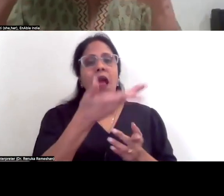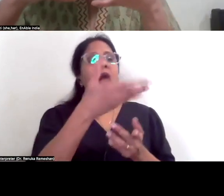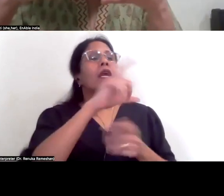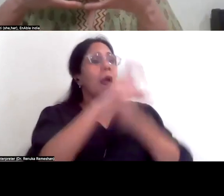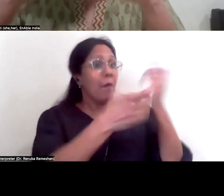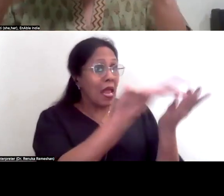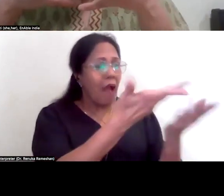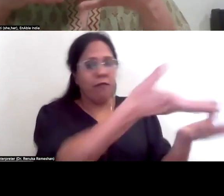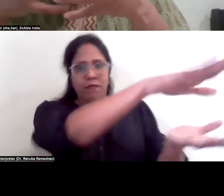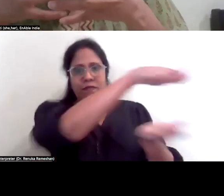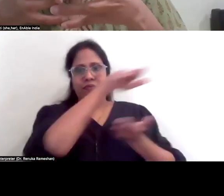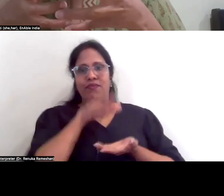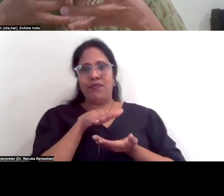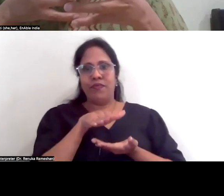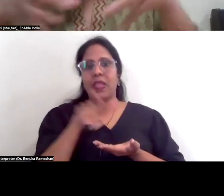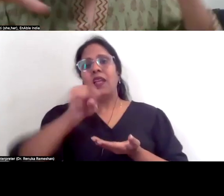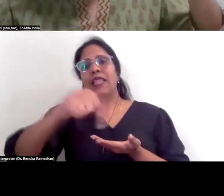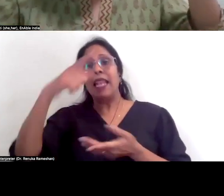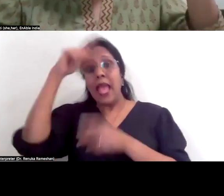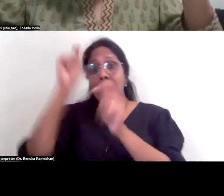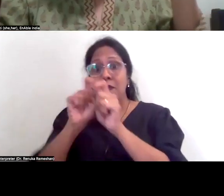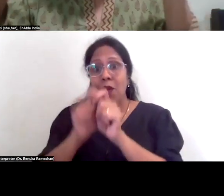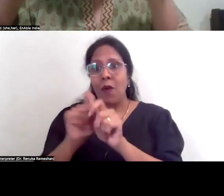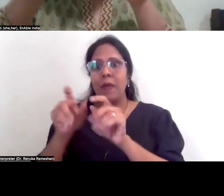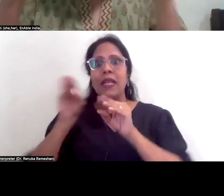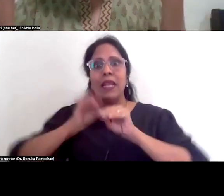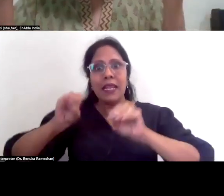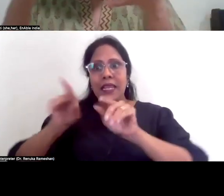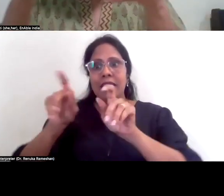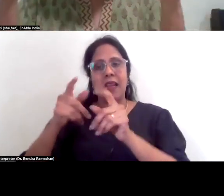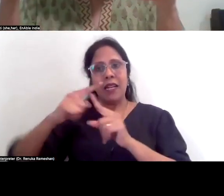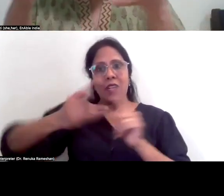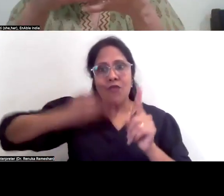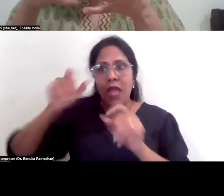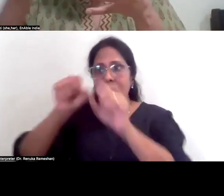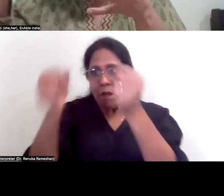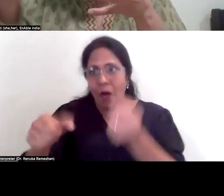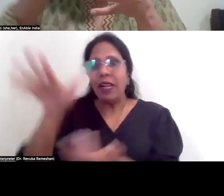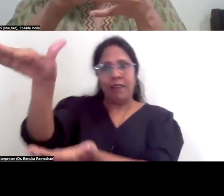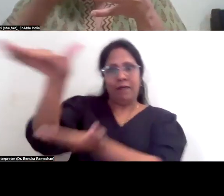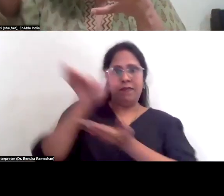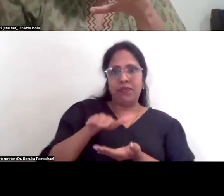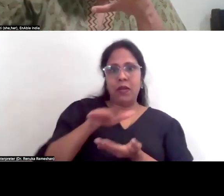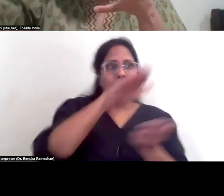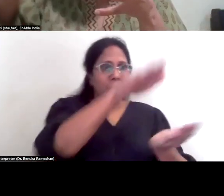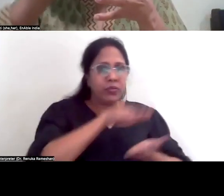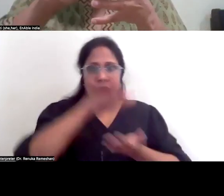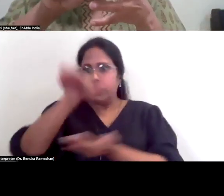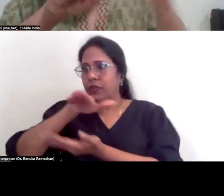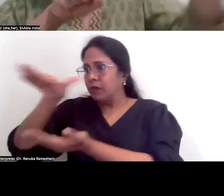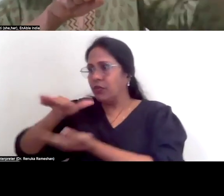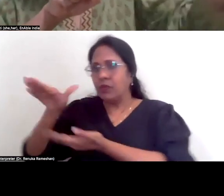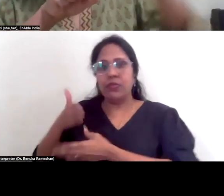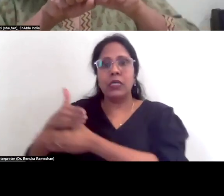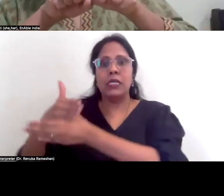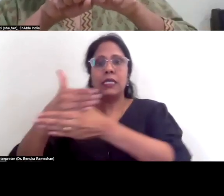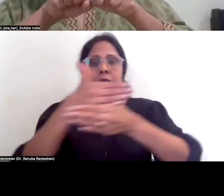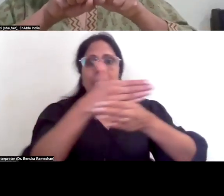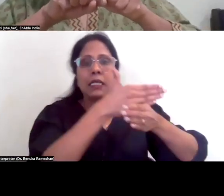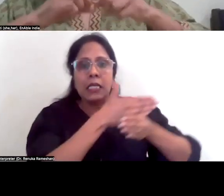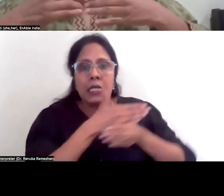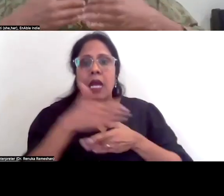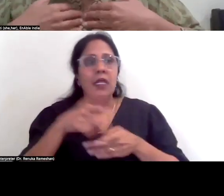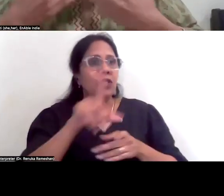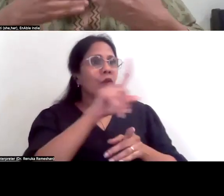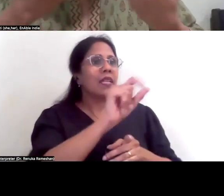organization. And so we aggregated that work. We also aggregated, we added up the supply, right? 10 candidates from here, 15